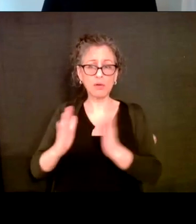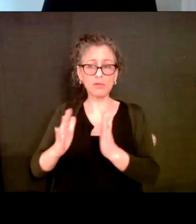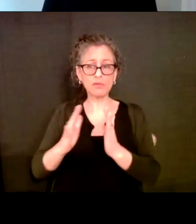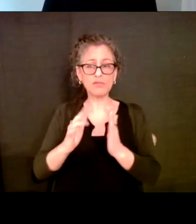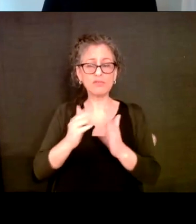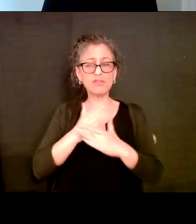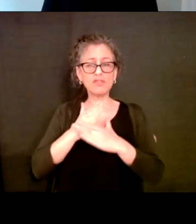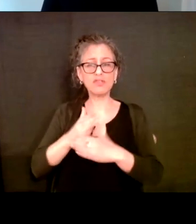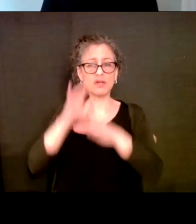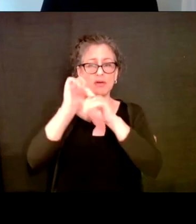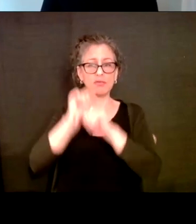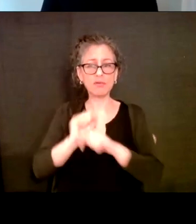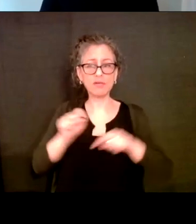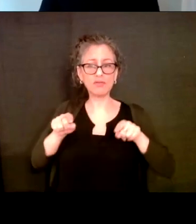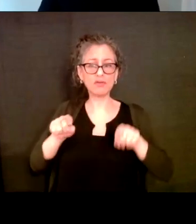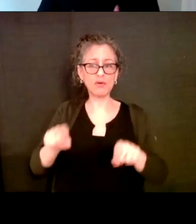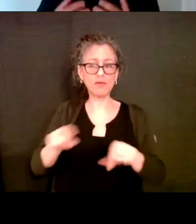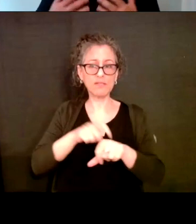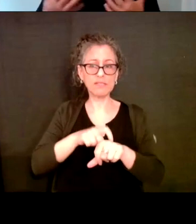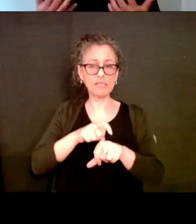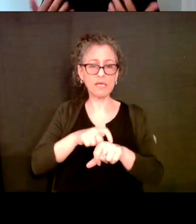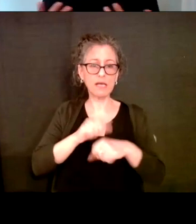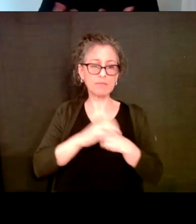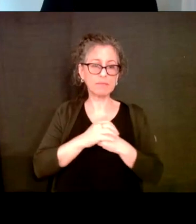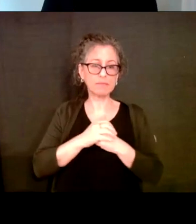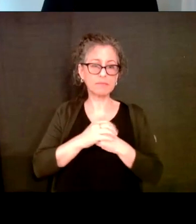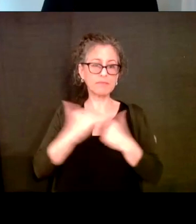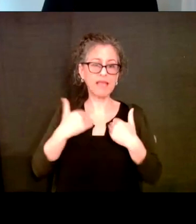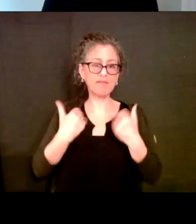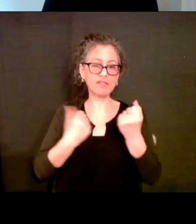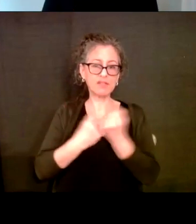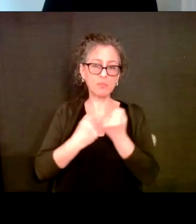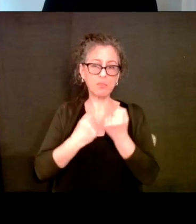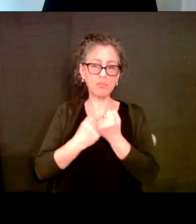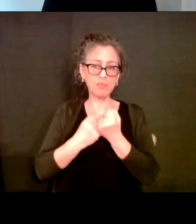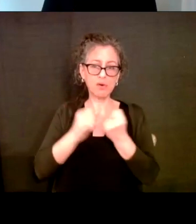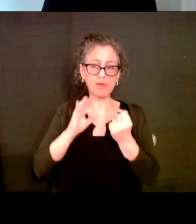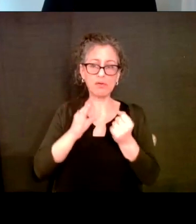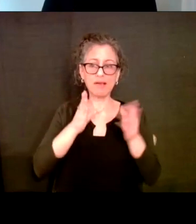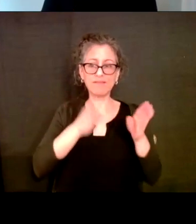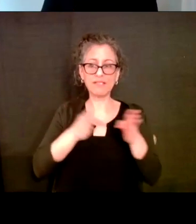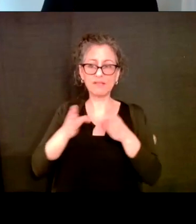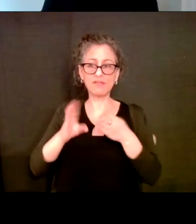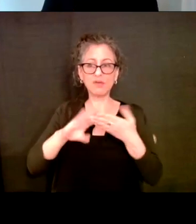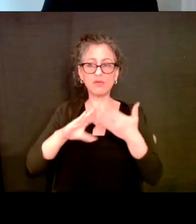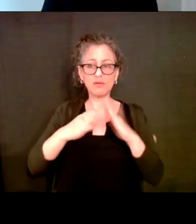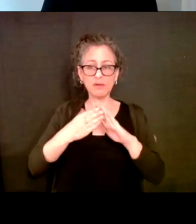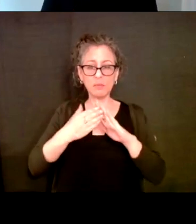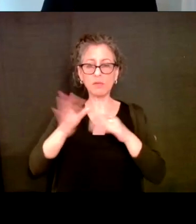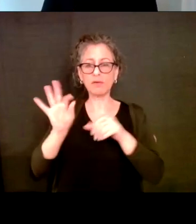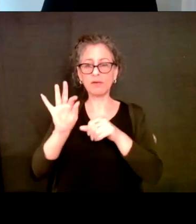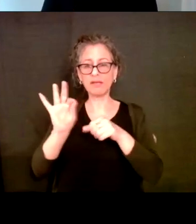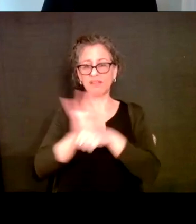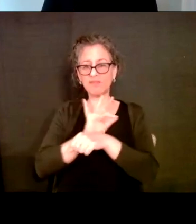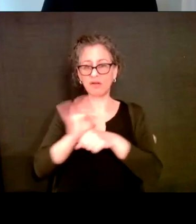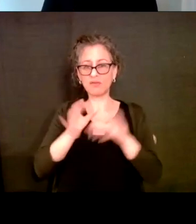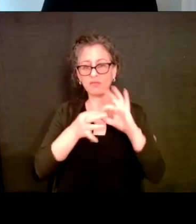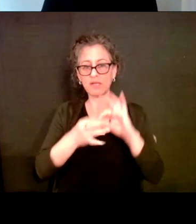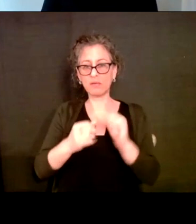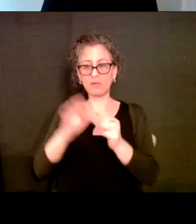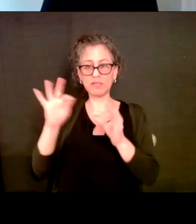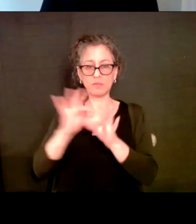over time, of having support of individual and community functions that are related to